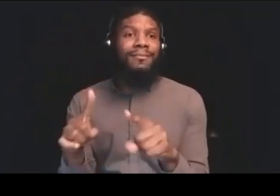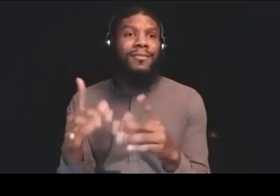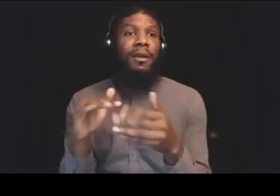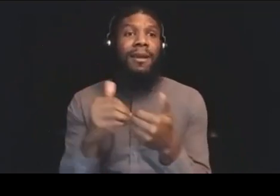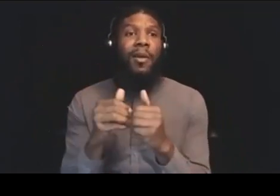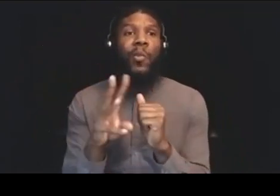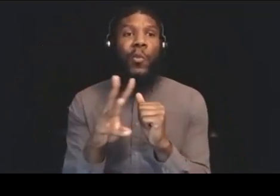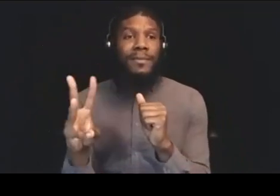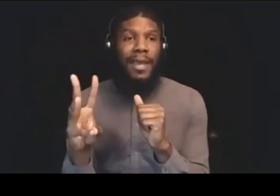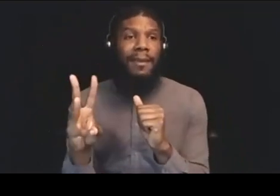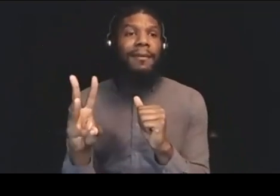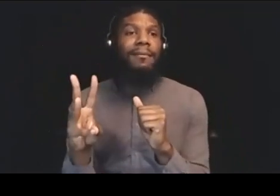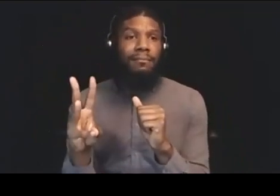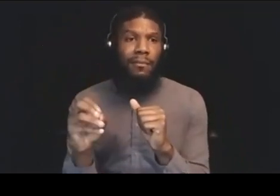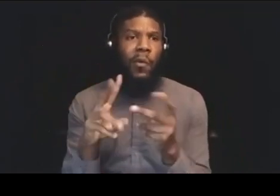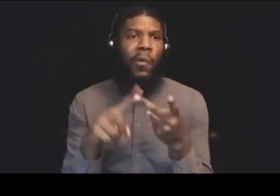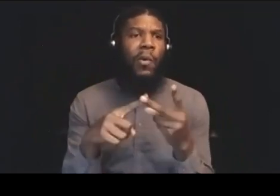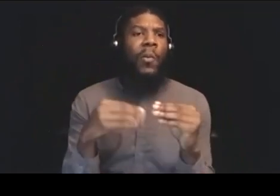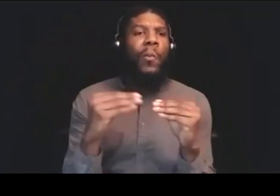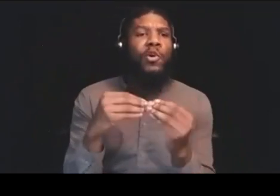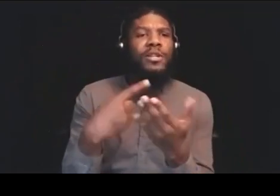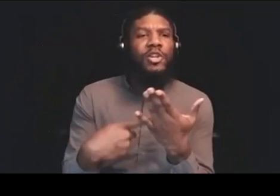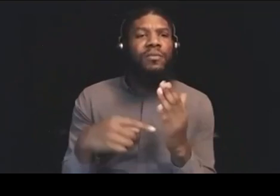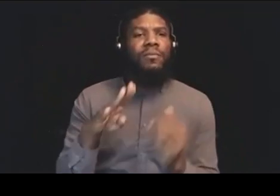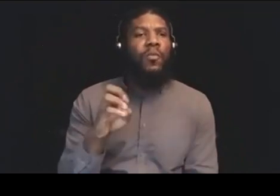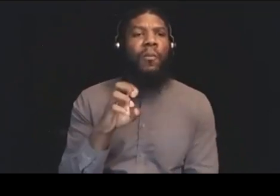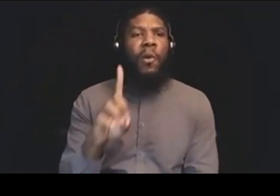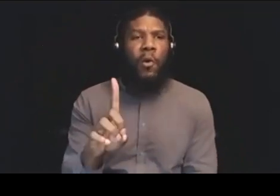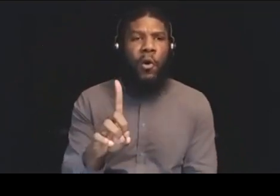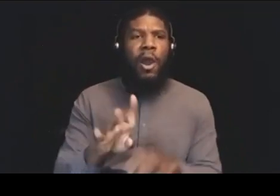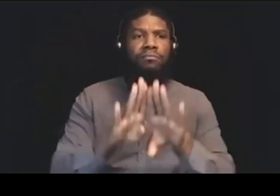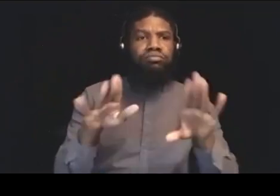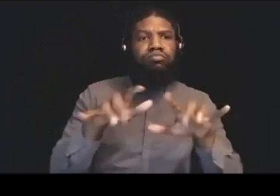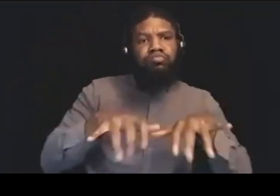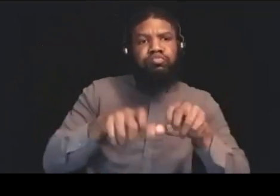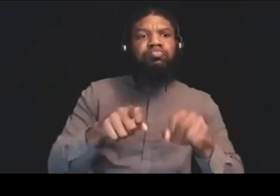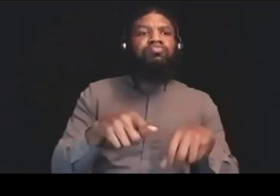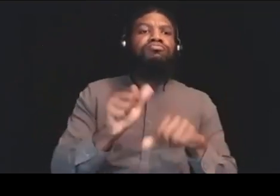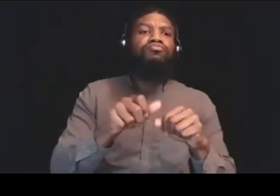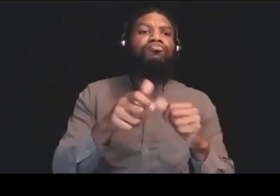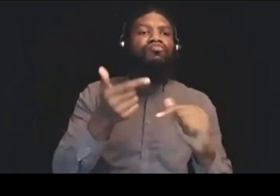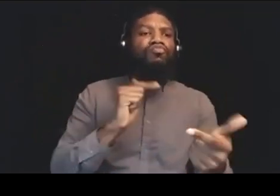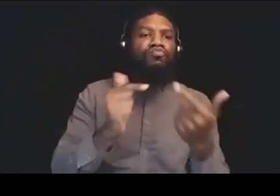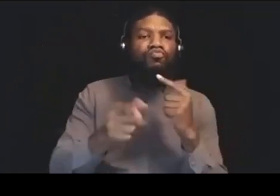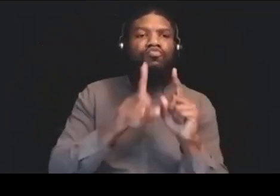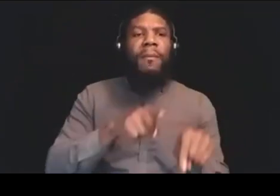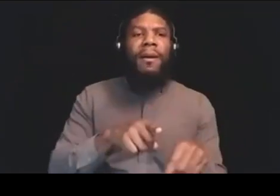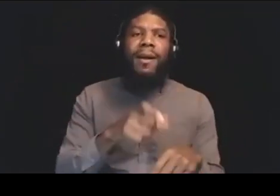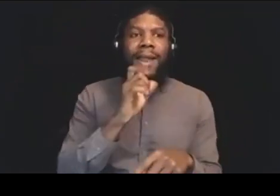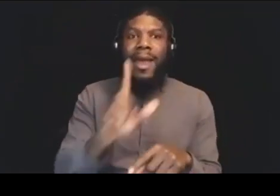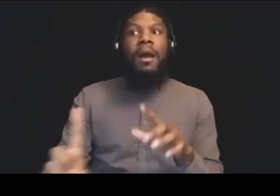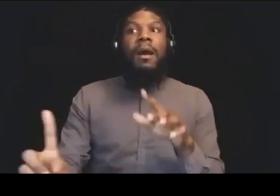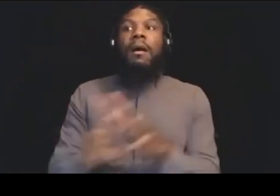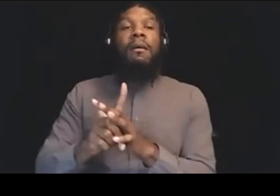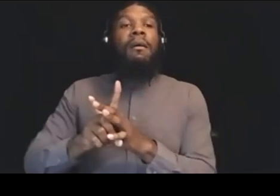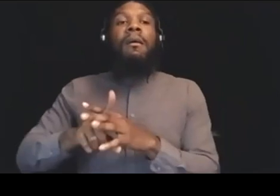oriented things that don't involve having to show up for a synchronous session to discuss, but maybe